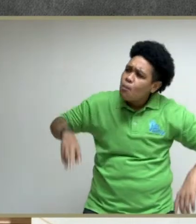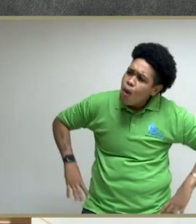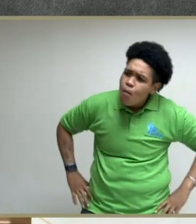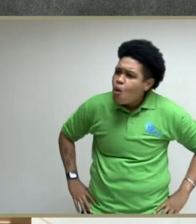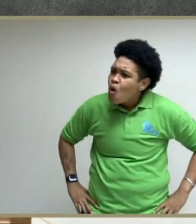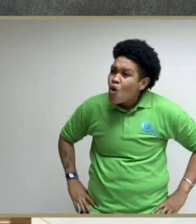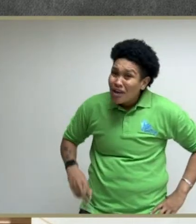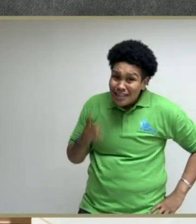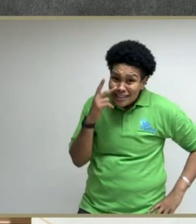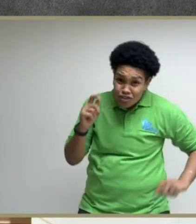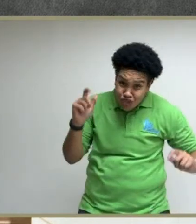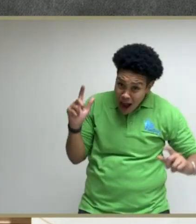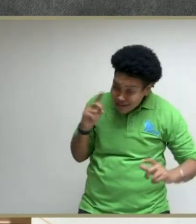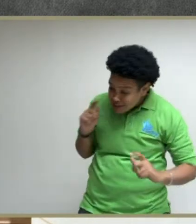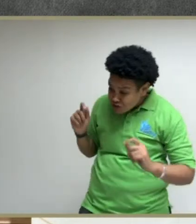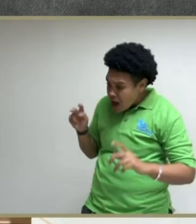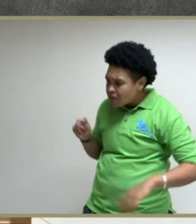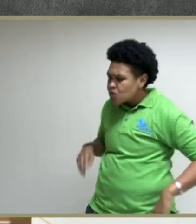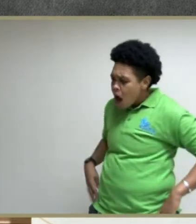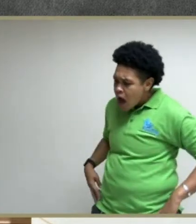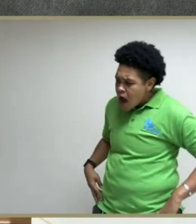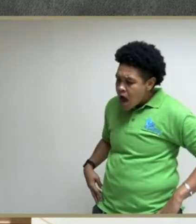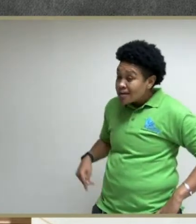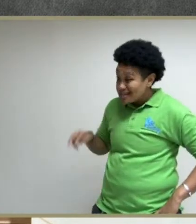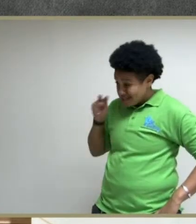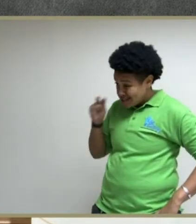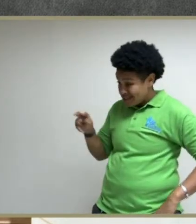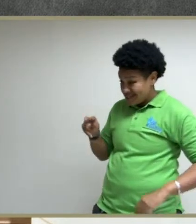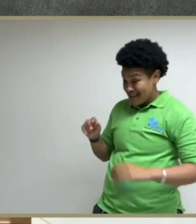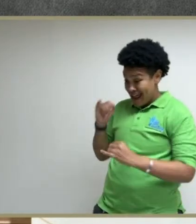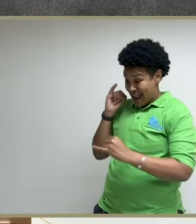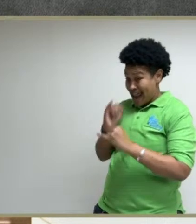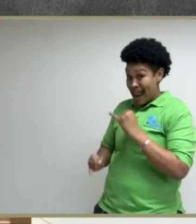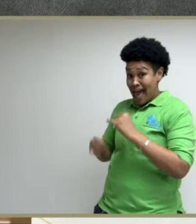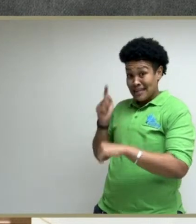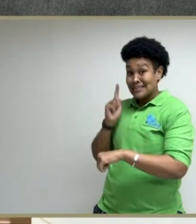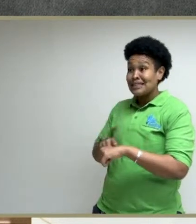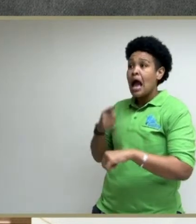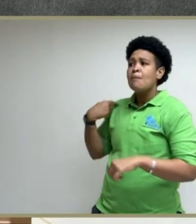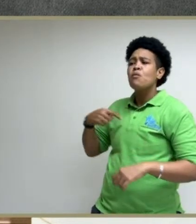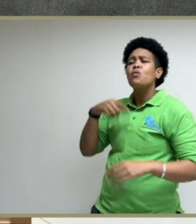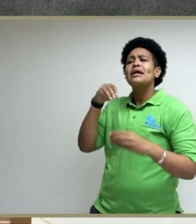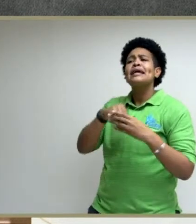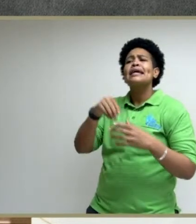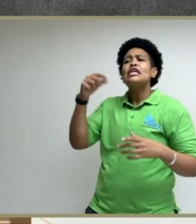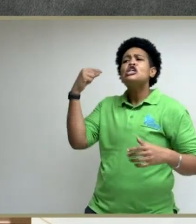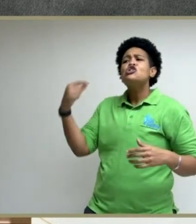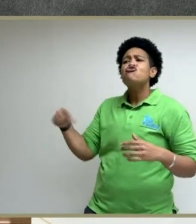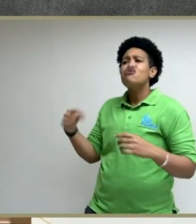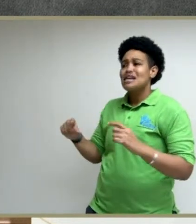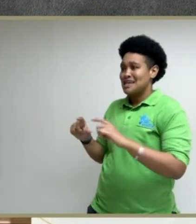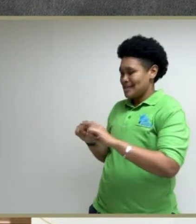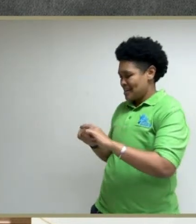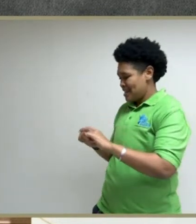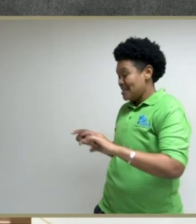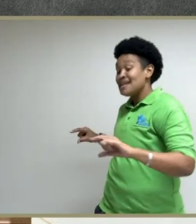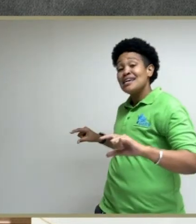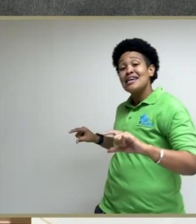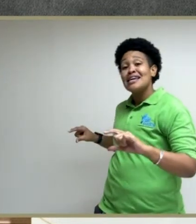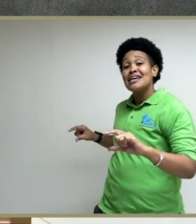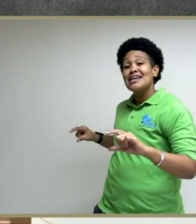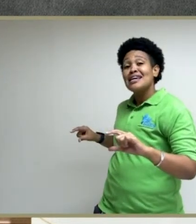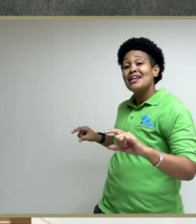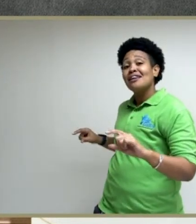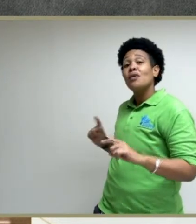number of cases. And here we see the last time that we were in that green zone was before